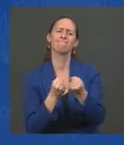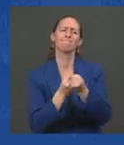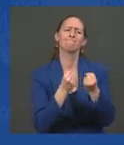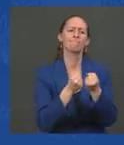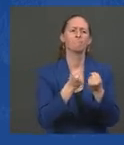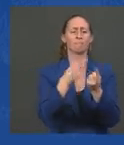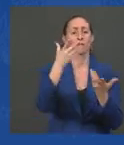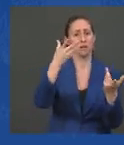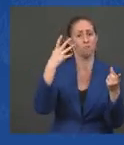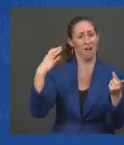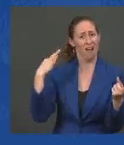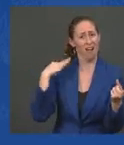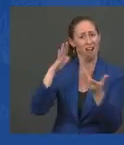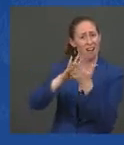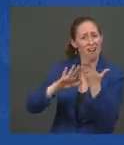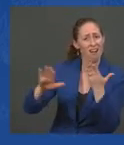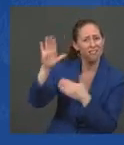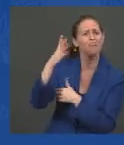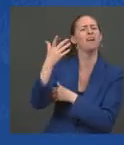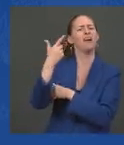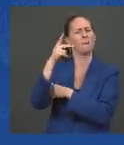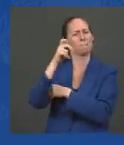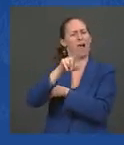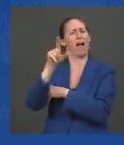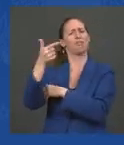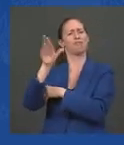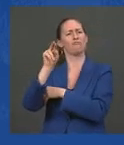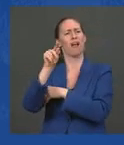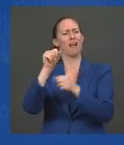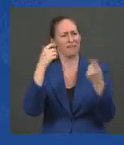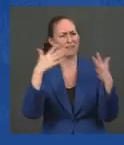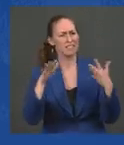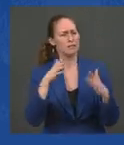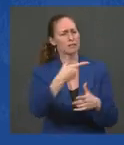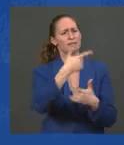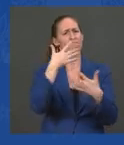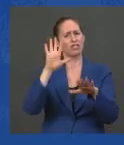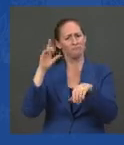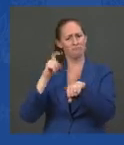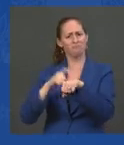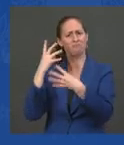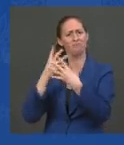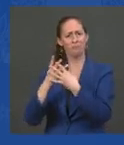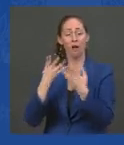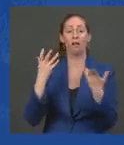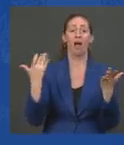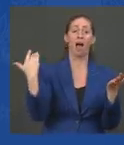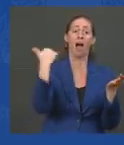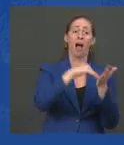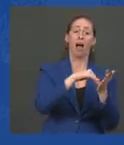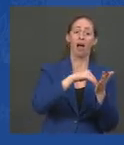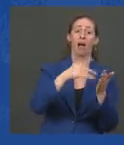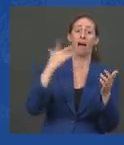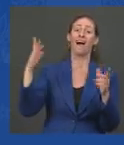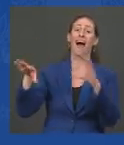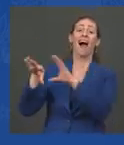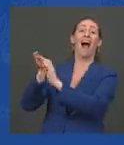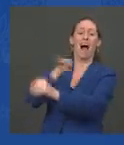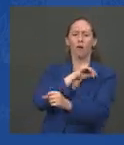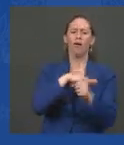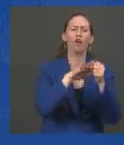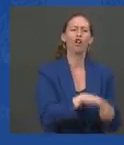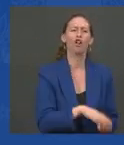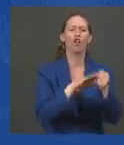You should have access to all the things. You paid your price, and we shouldn't put you back in the spot where you have no